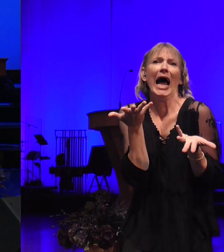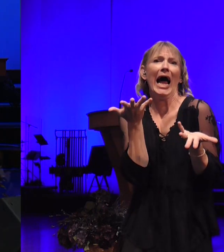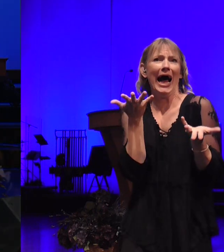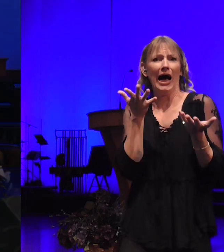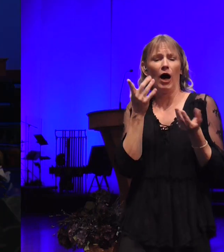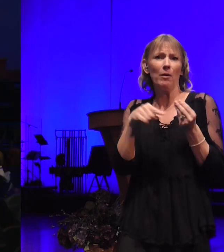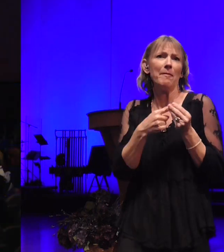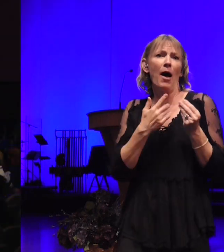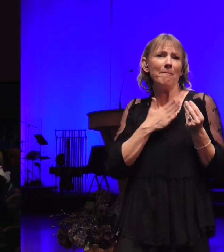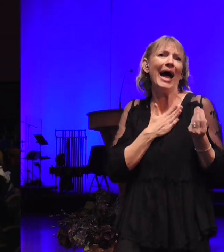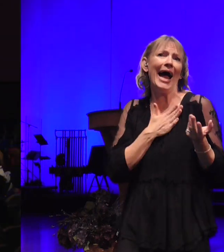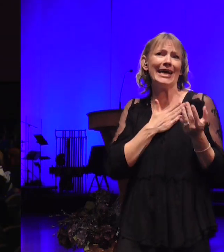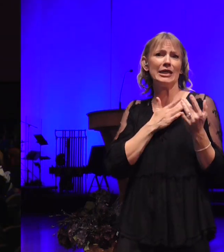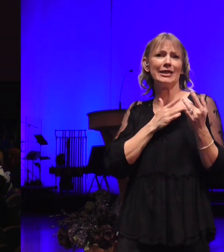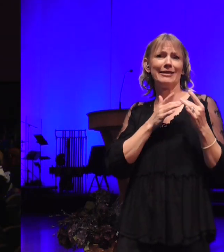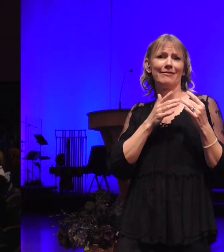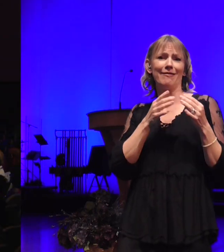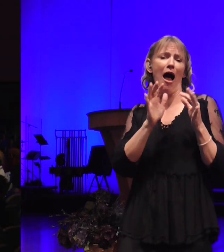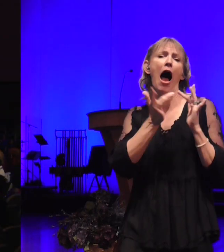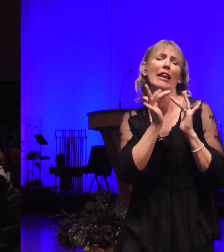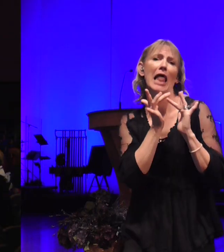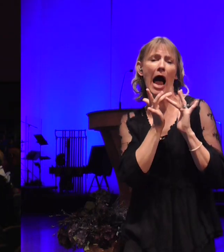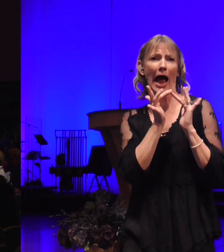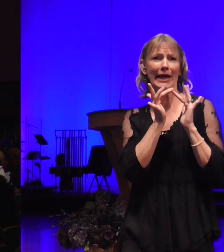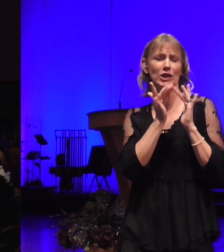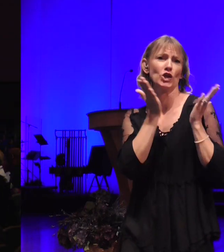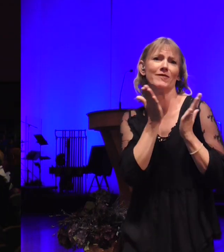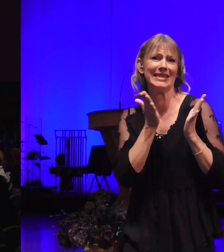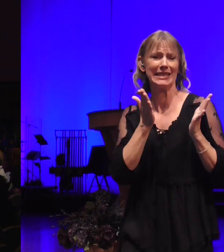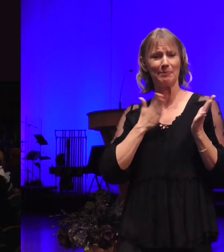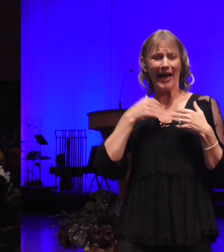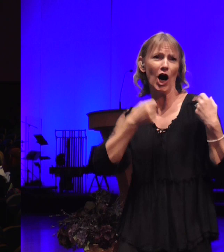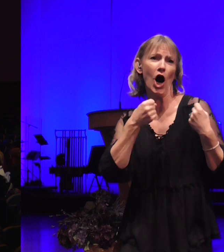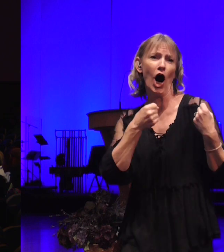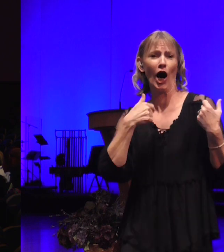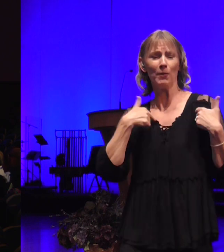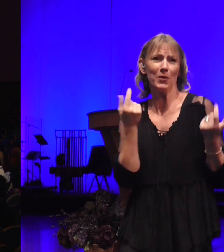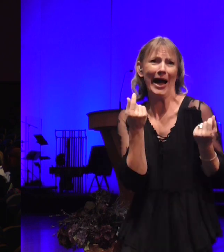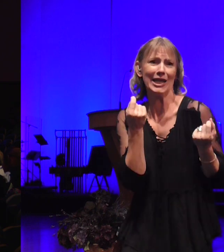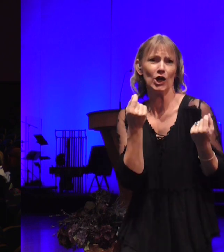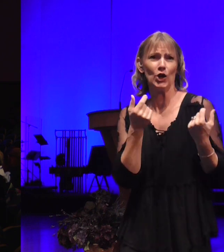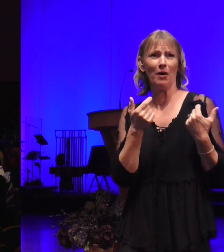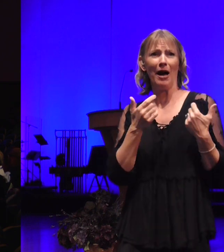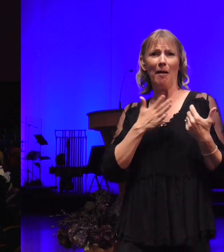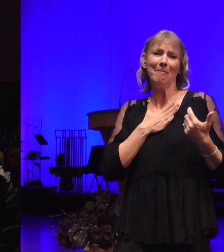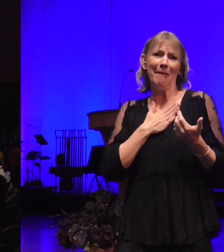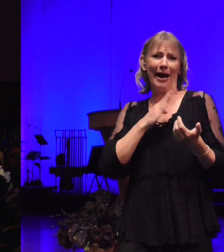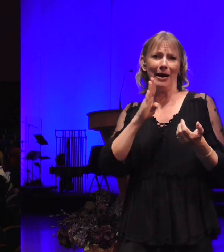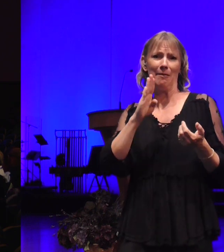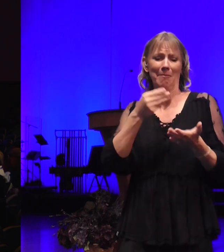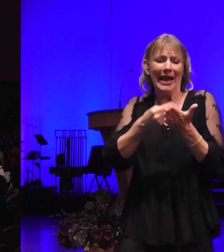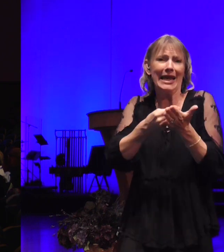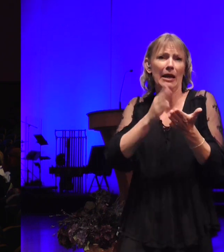about my streaming services? My car? My bank